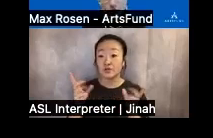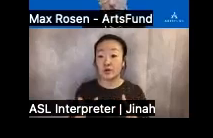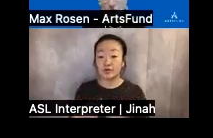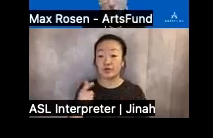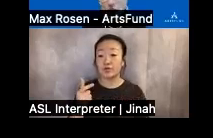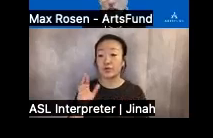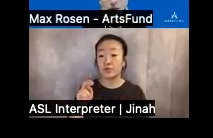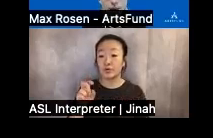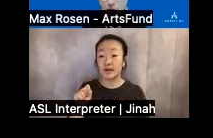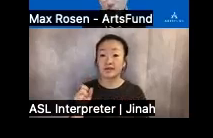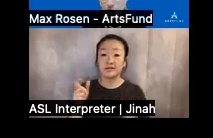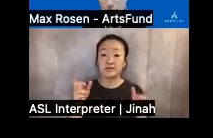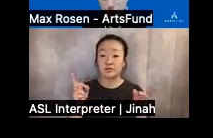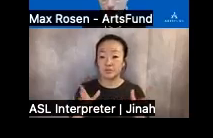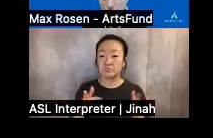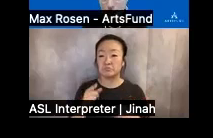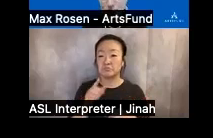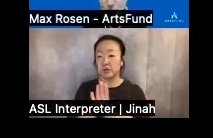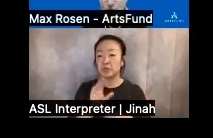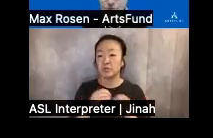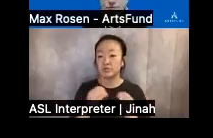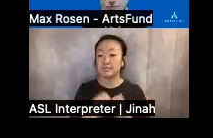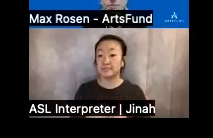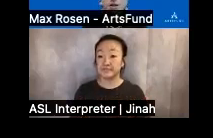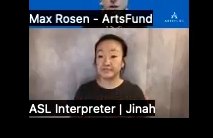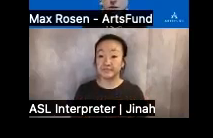finance director at your organization.